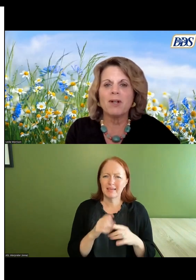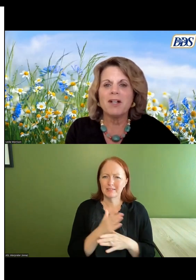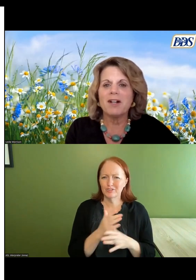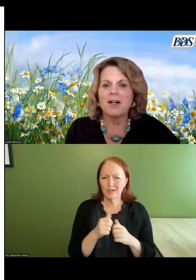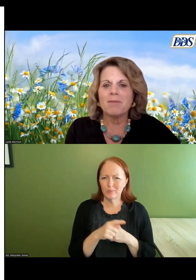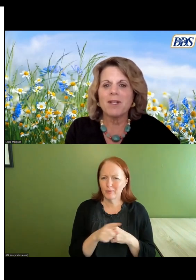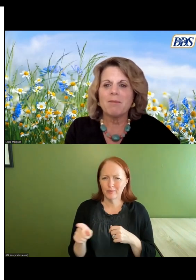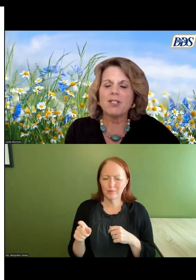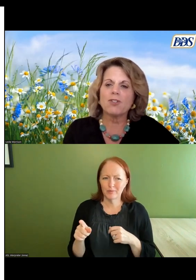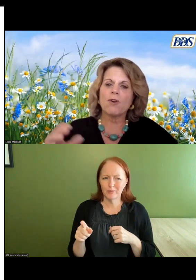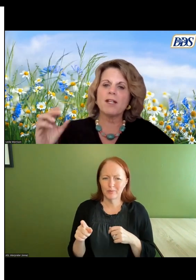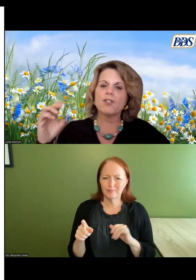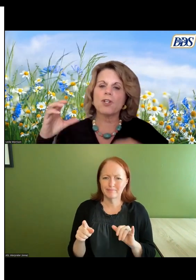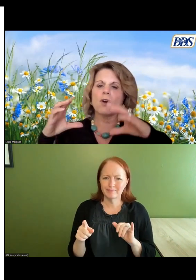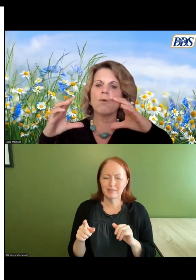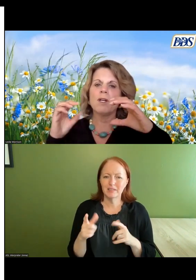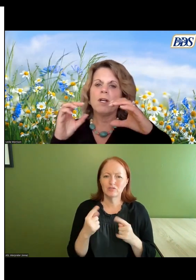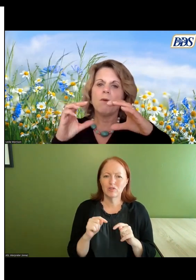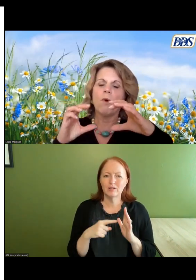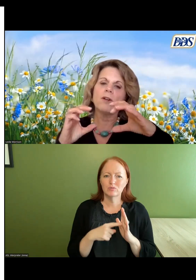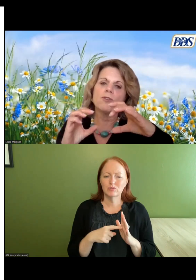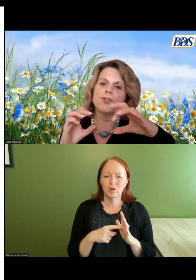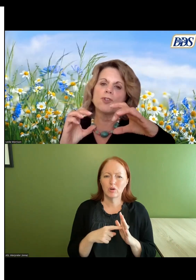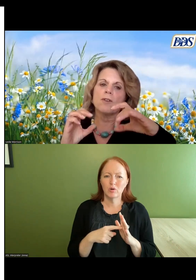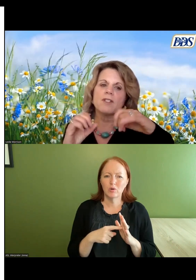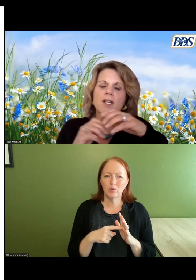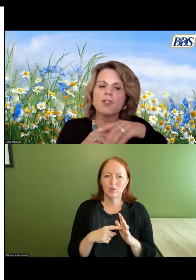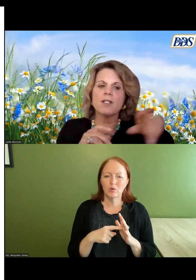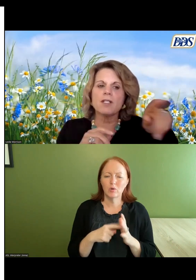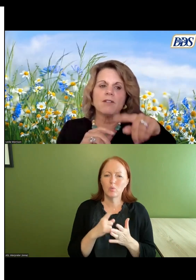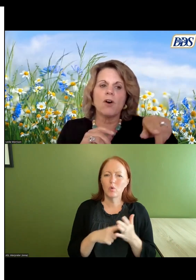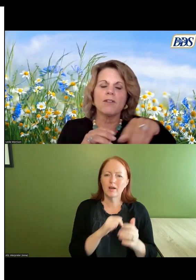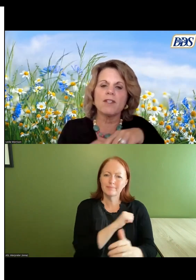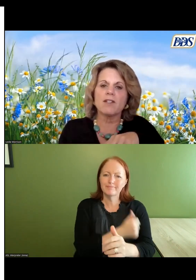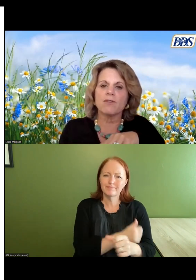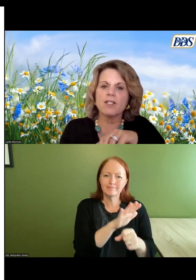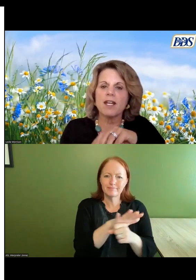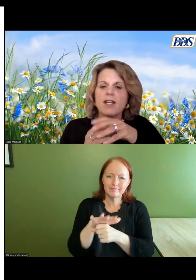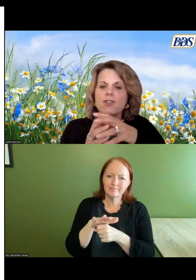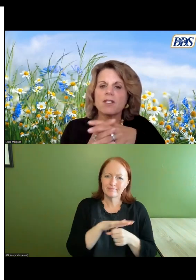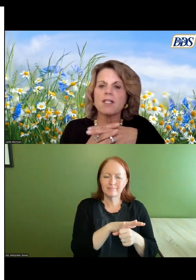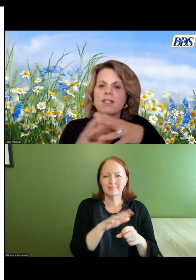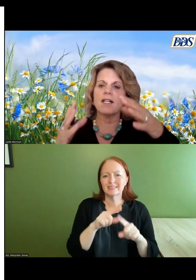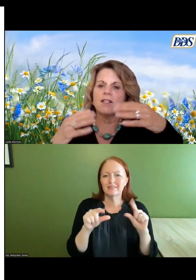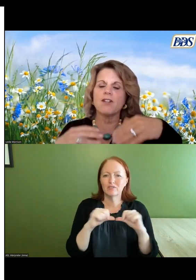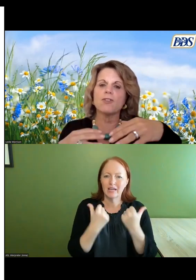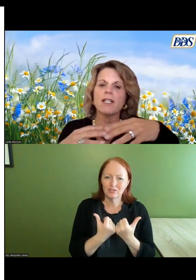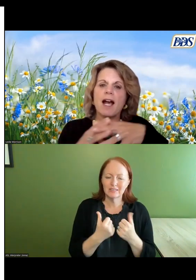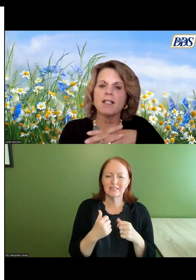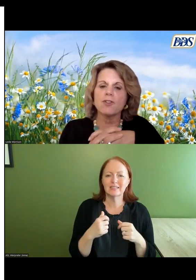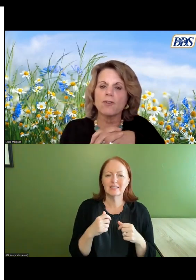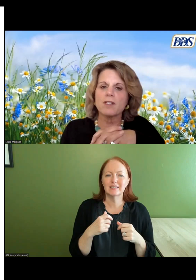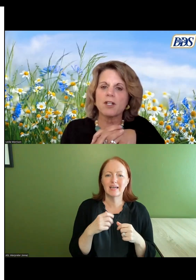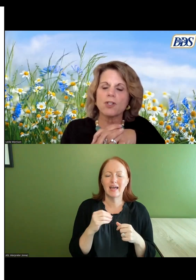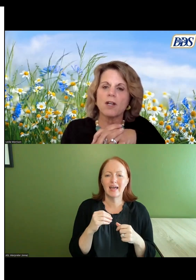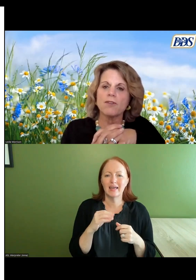with you, but to try to show what are the jurisdictions of all of these different state agencies, and eventually